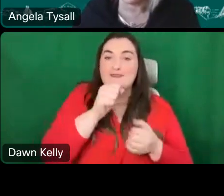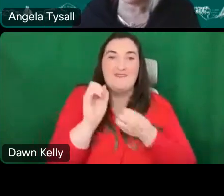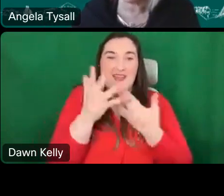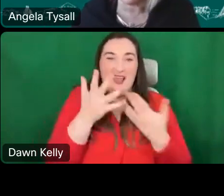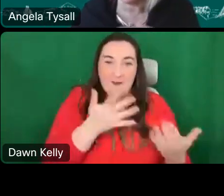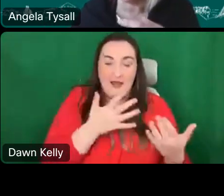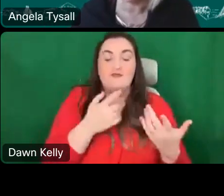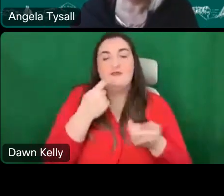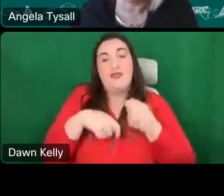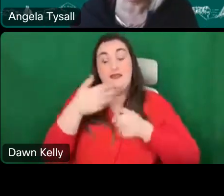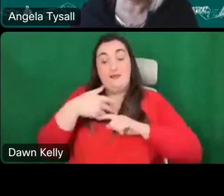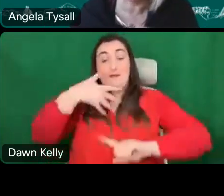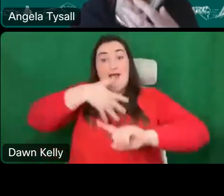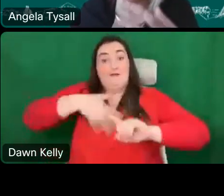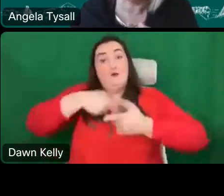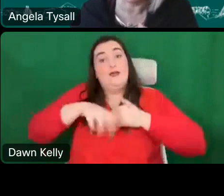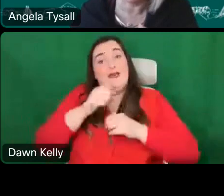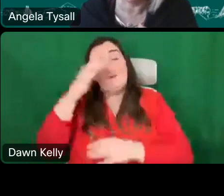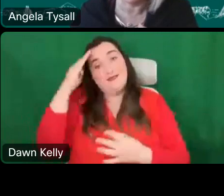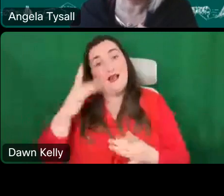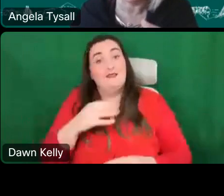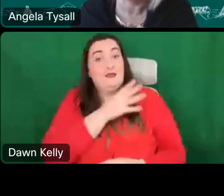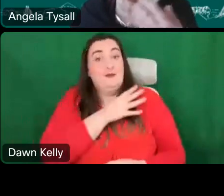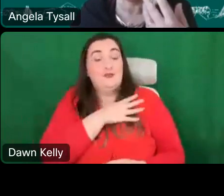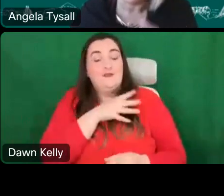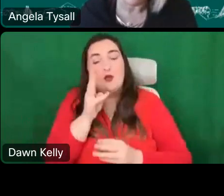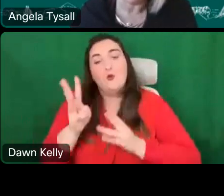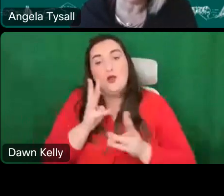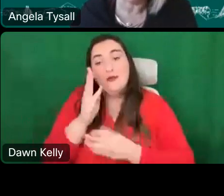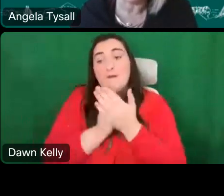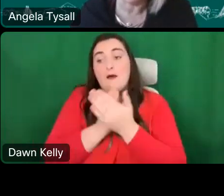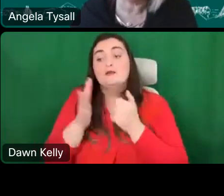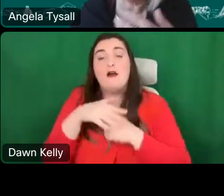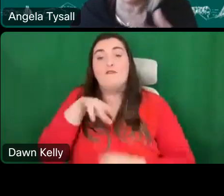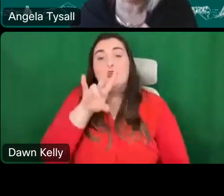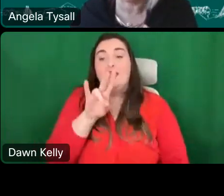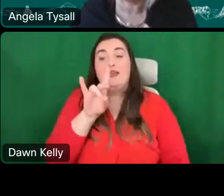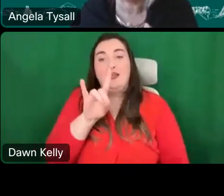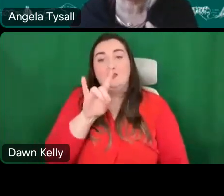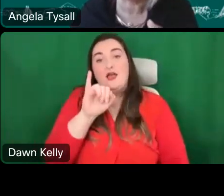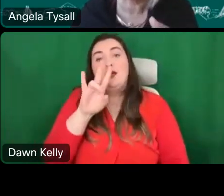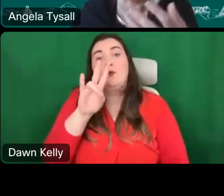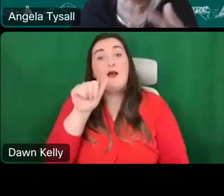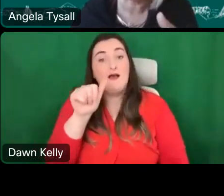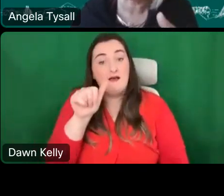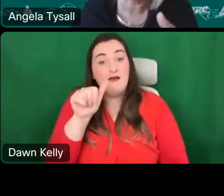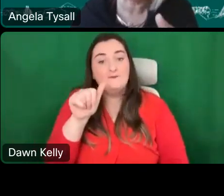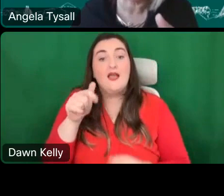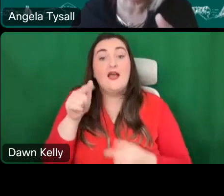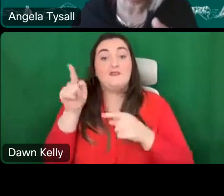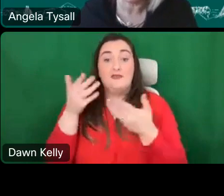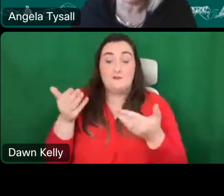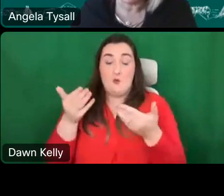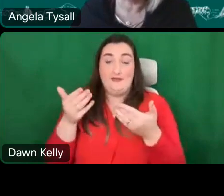behind the scenes, we have our Mental Health Commission who are working hard with HICWA and with the Department of Health and State Claims Agency at the moment and